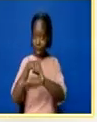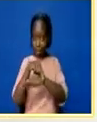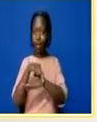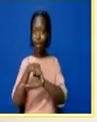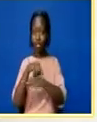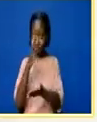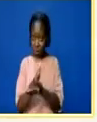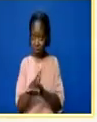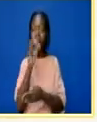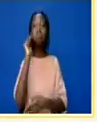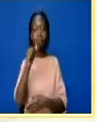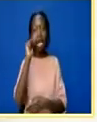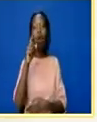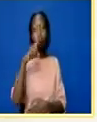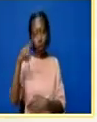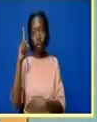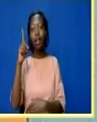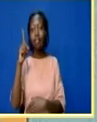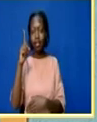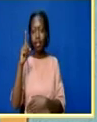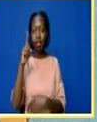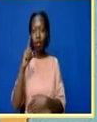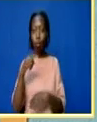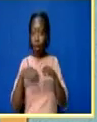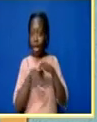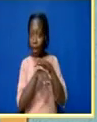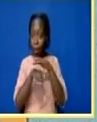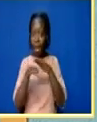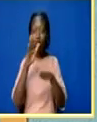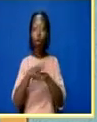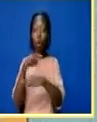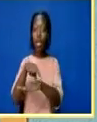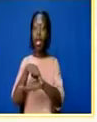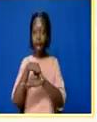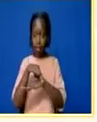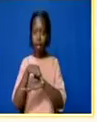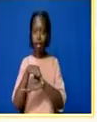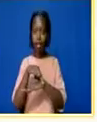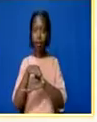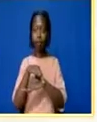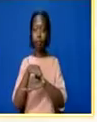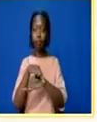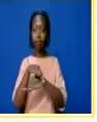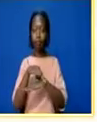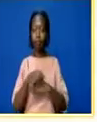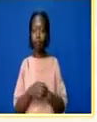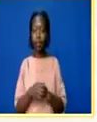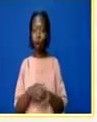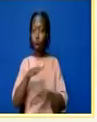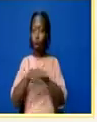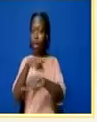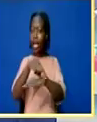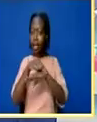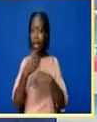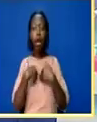Yes. On that surface. Yes. On that material that we have. Okay. That covers the ground, known as soil.